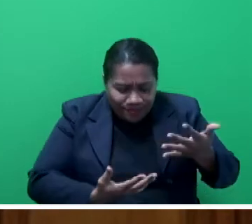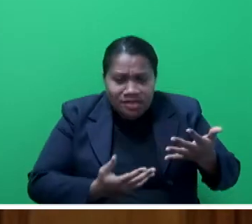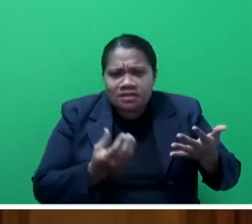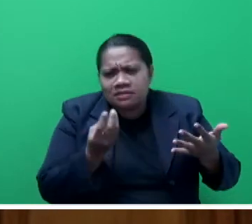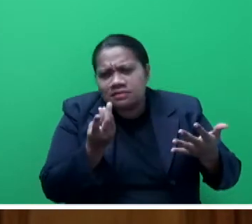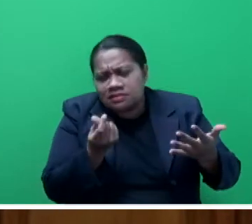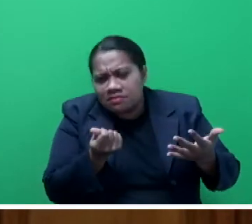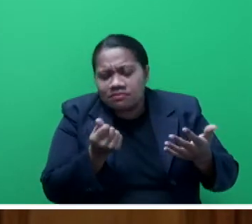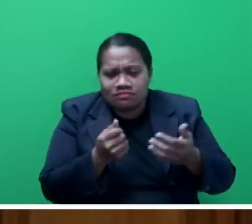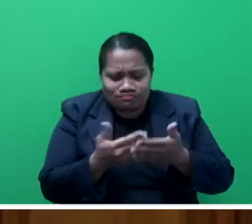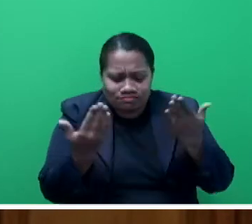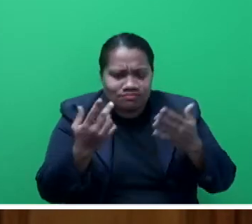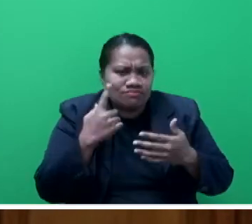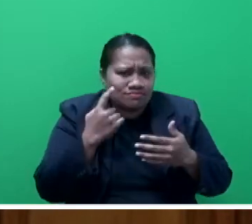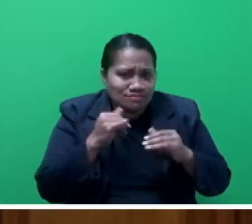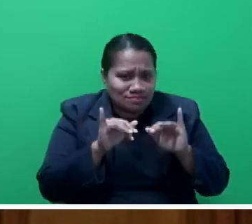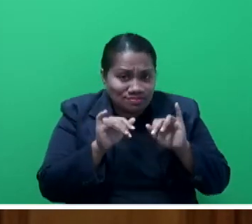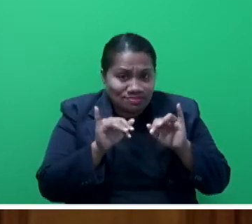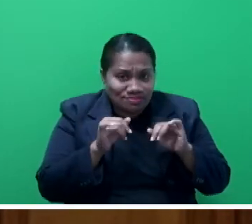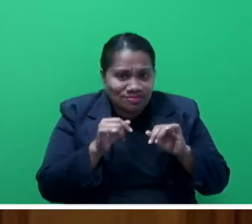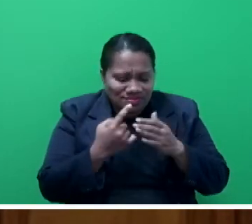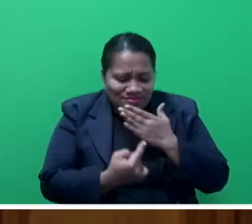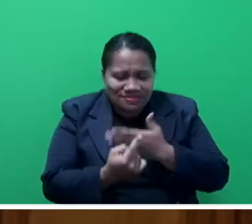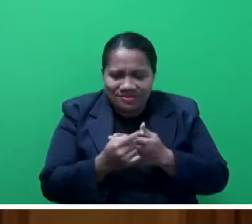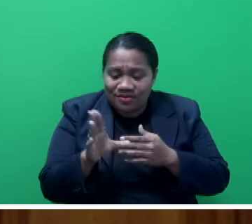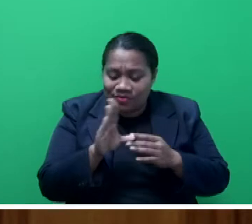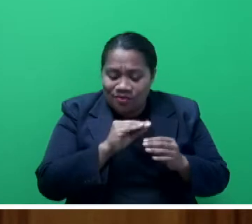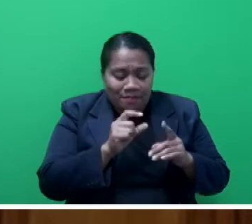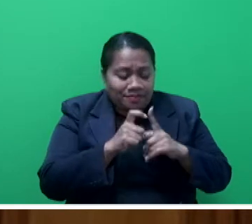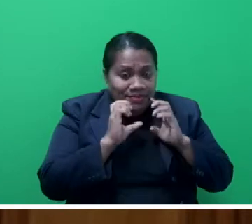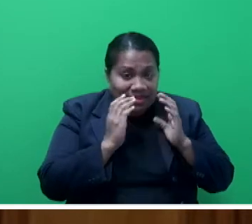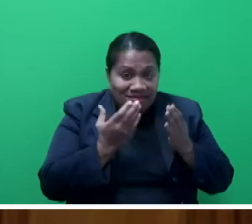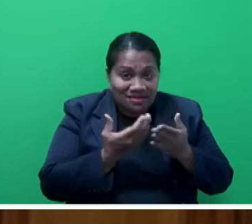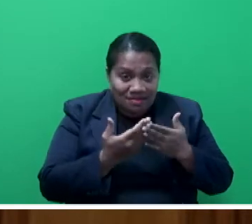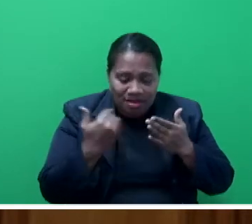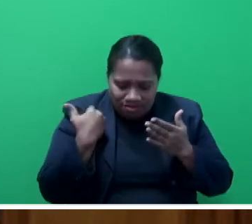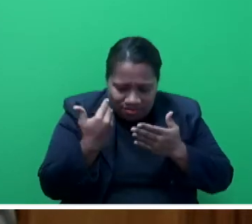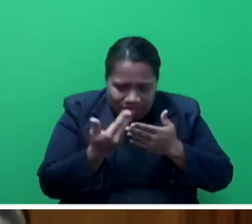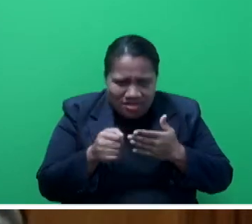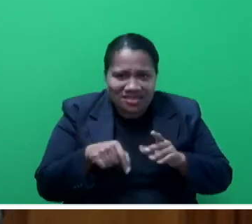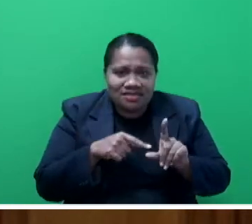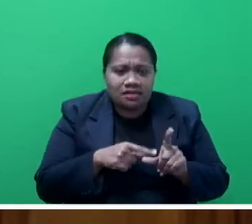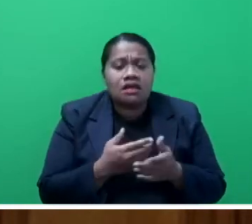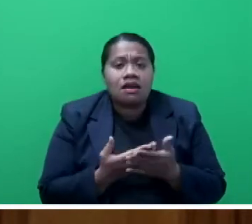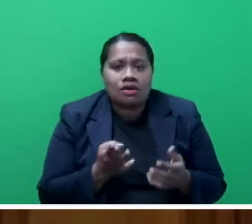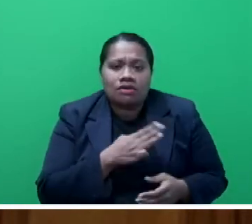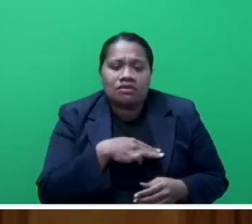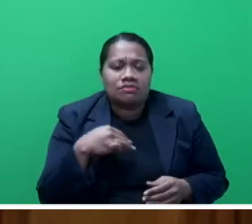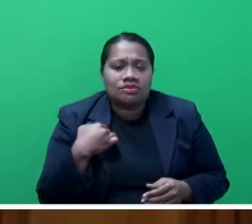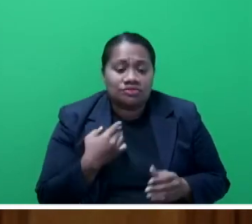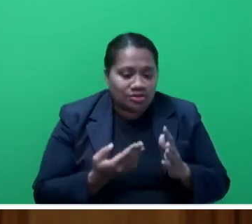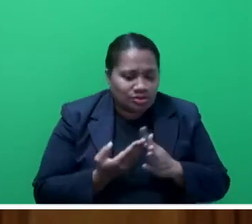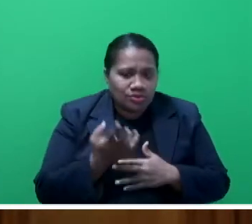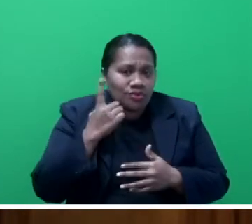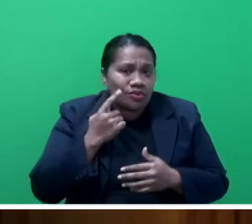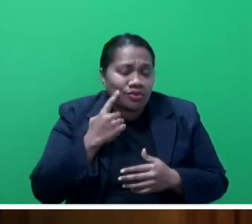water issues that we have been facing from December of this year, and how the Ministry, through the Water Authority of Fiji,